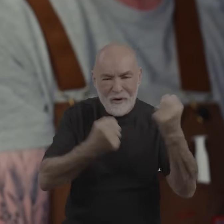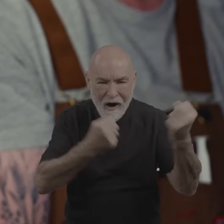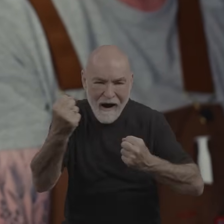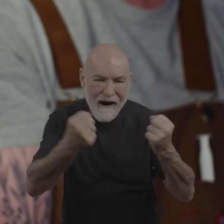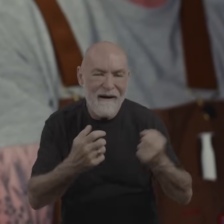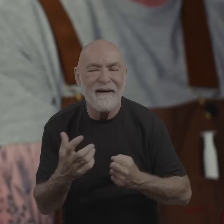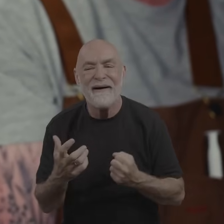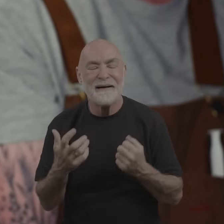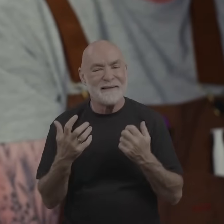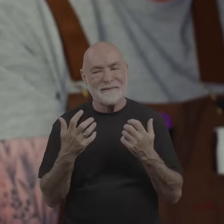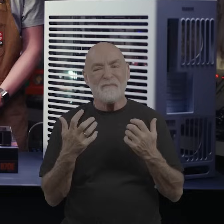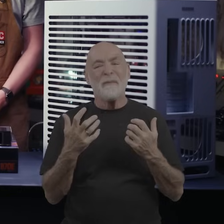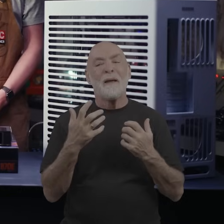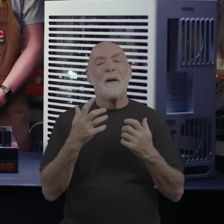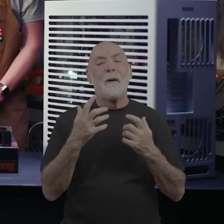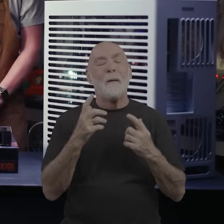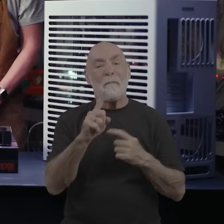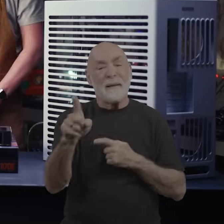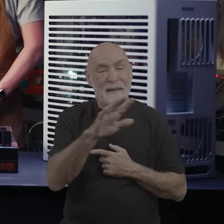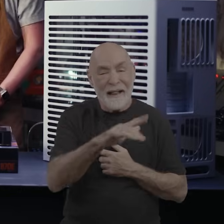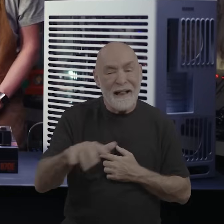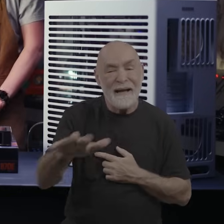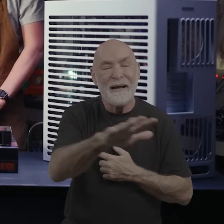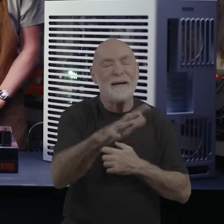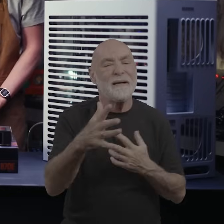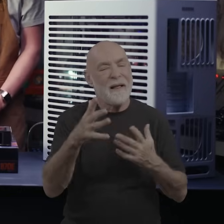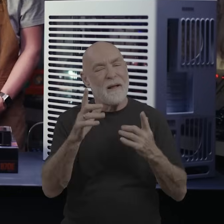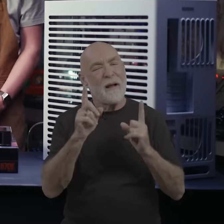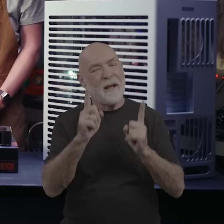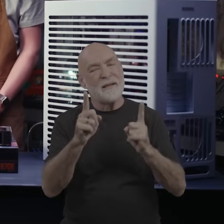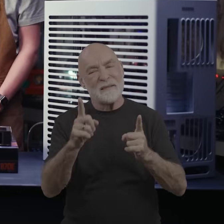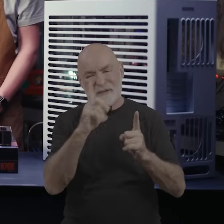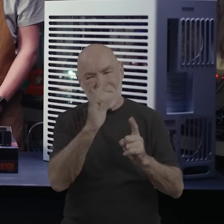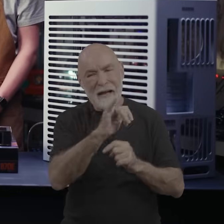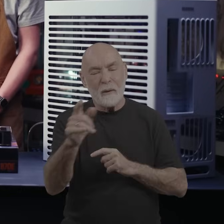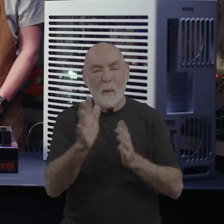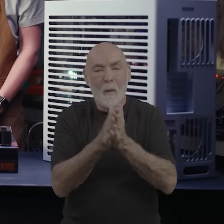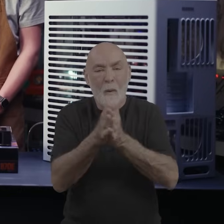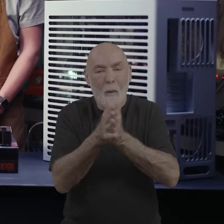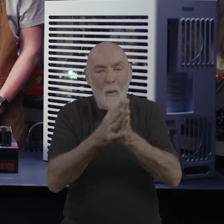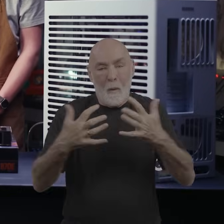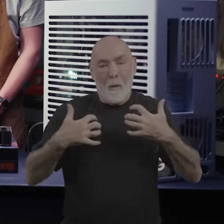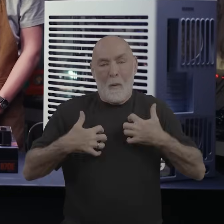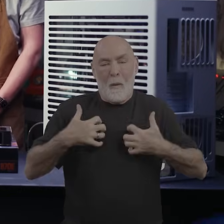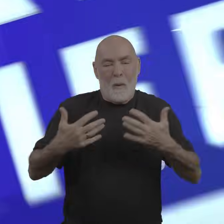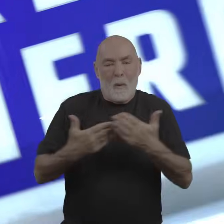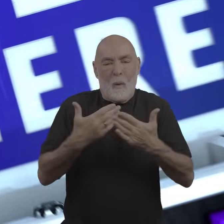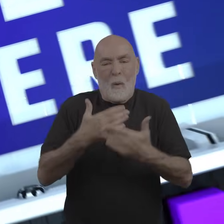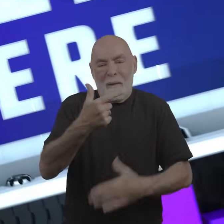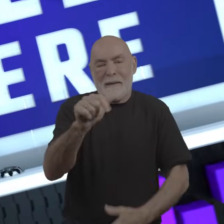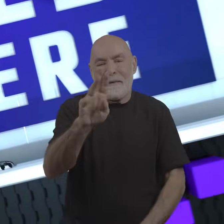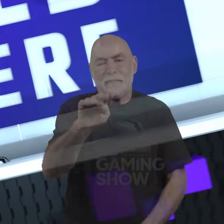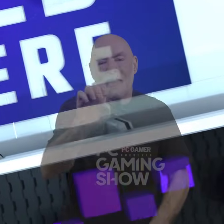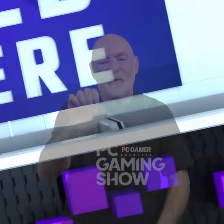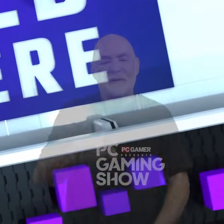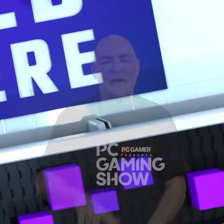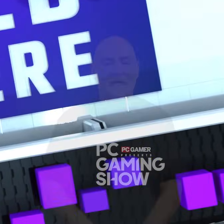explore endless dungeons, or simply stream with friends. But while you're out there updating your part picker list, why not check out this exciting upcoming game?